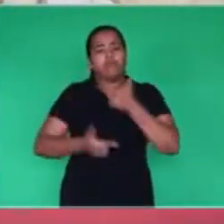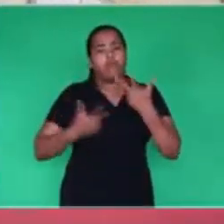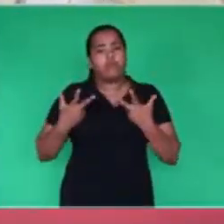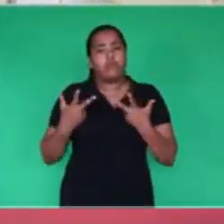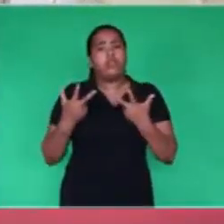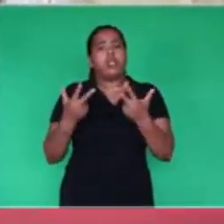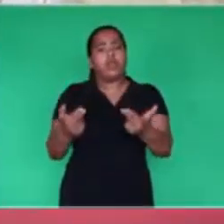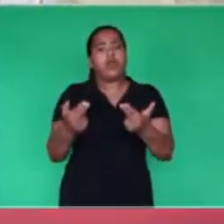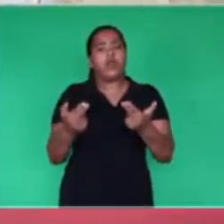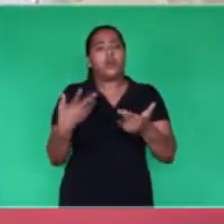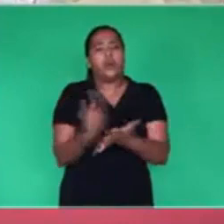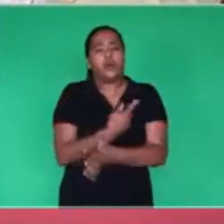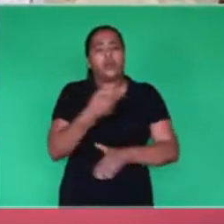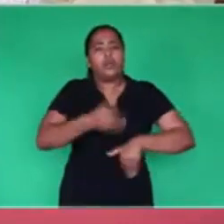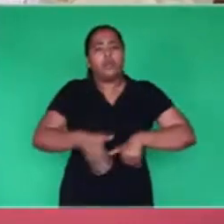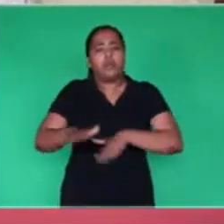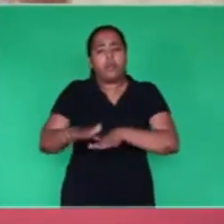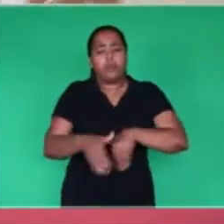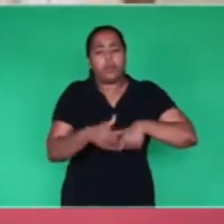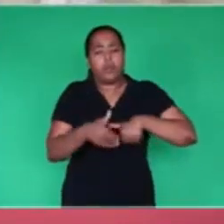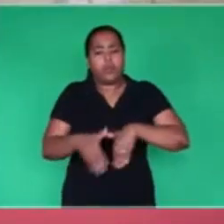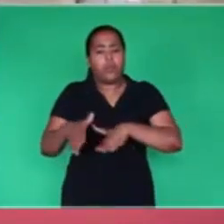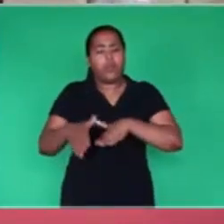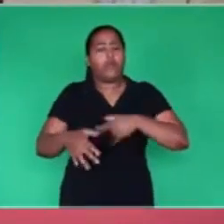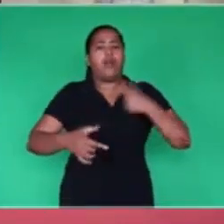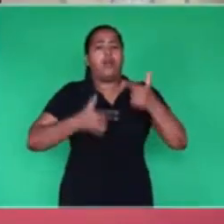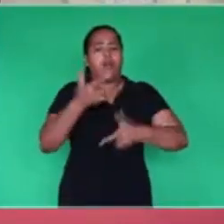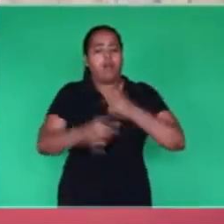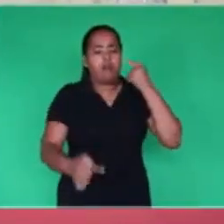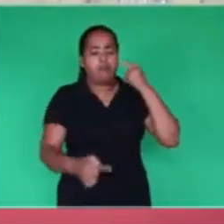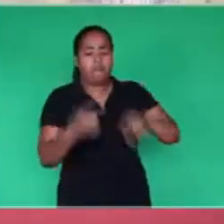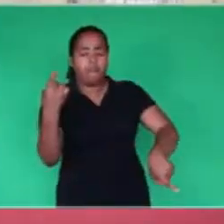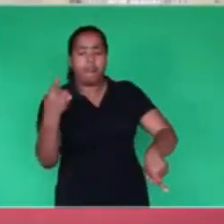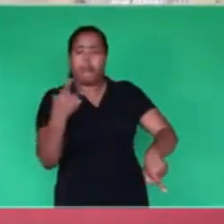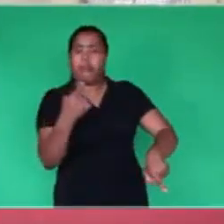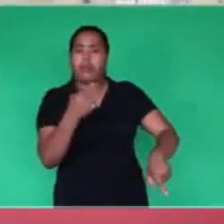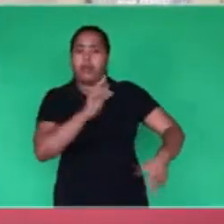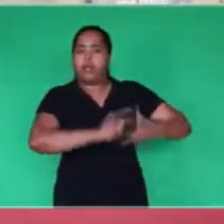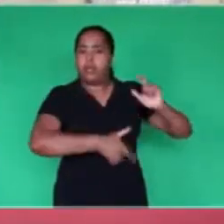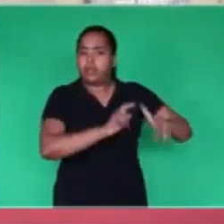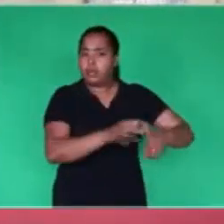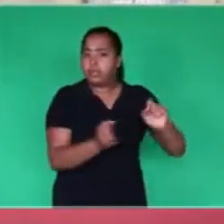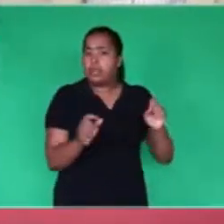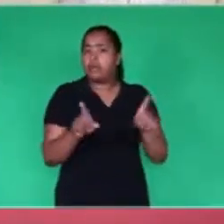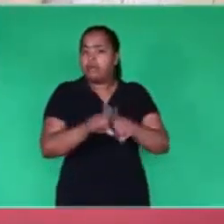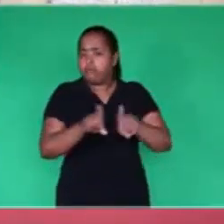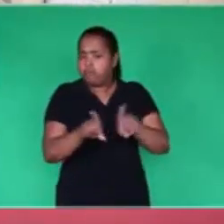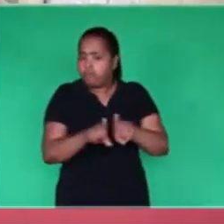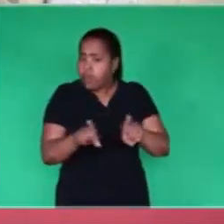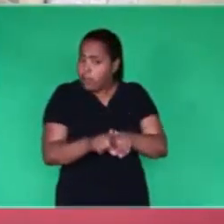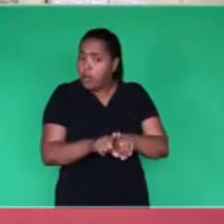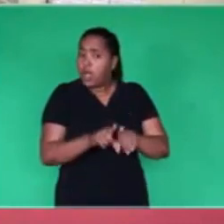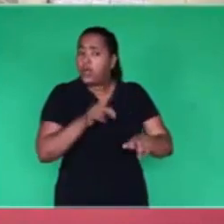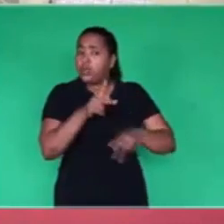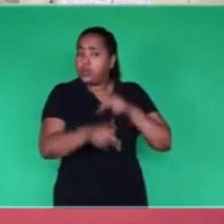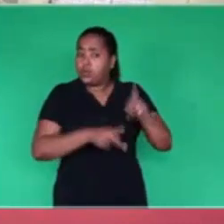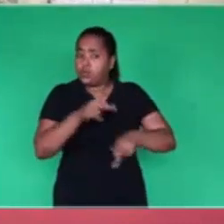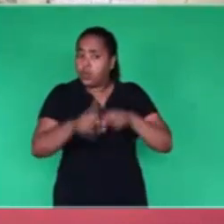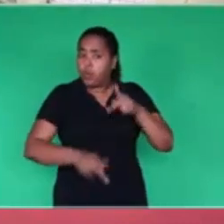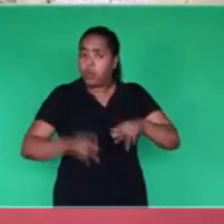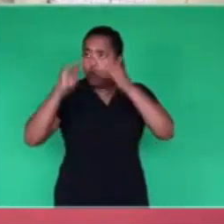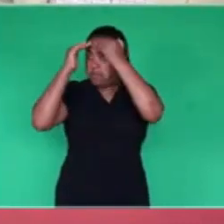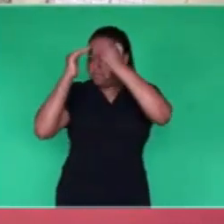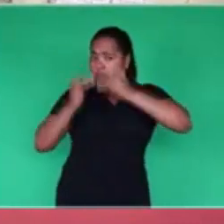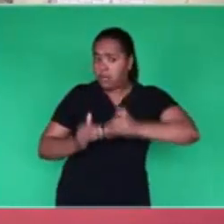which were not in the Spirit. Who is in the Spirit will no longer be here. Then they will be able to speak